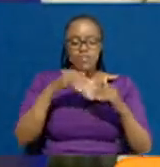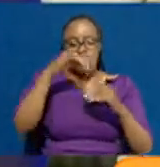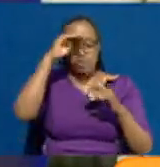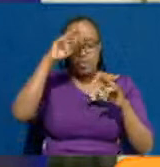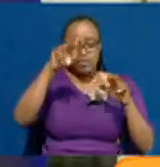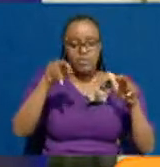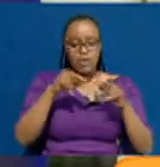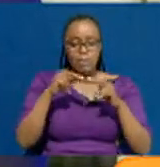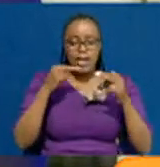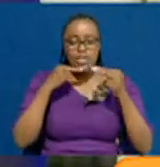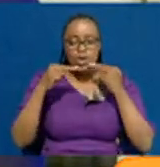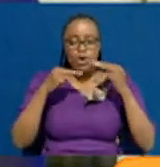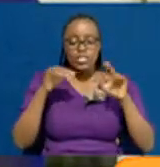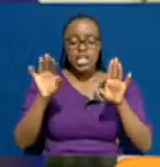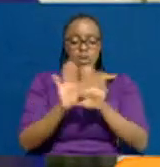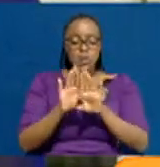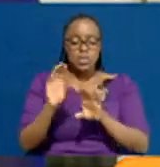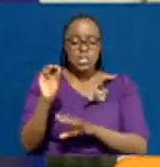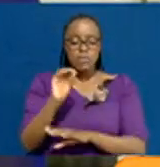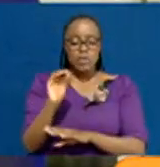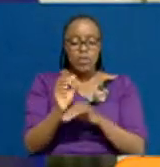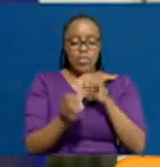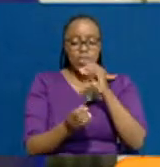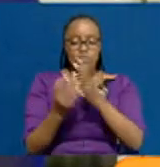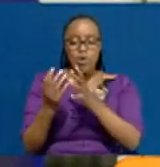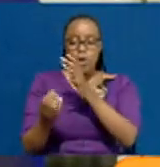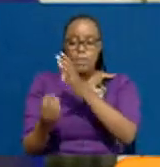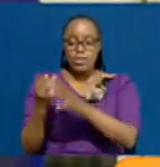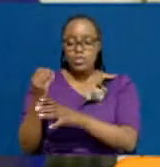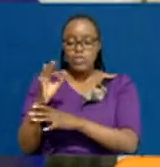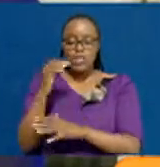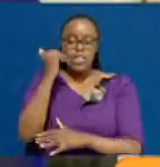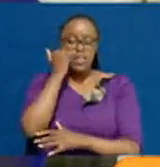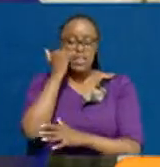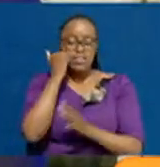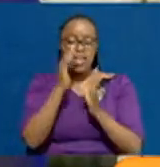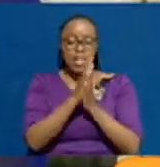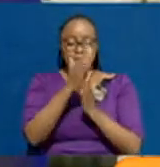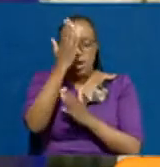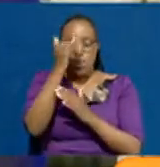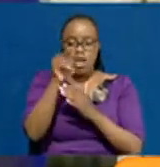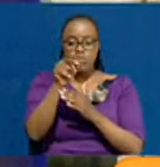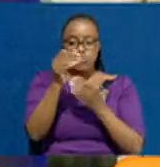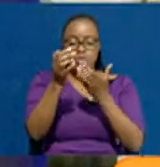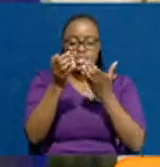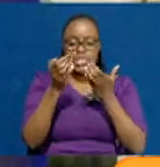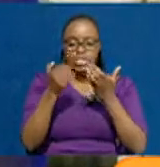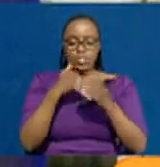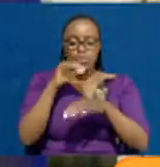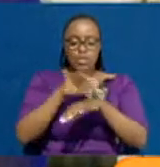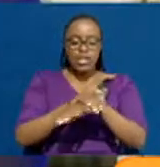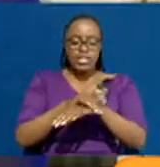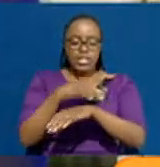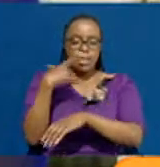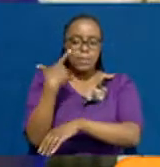that now it is just about the information on the disease and why you need to get vaccinated to protect yourself and